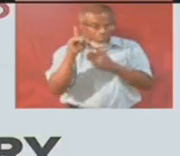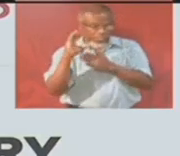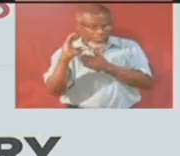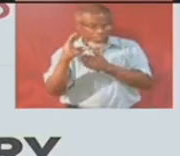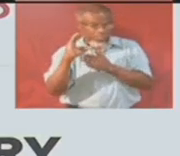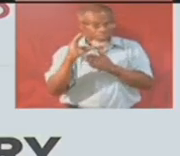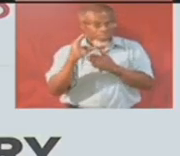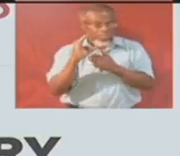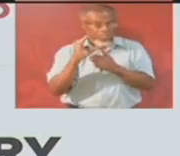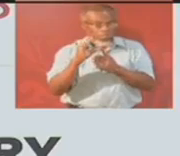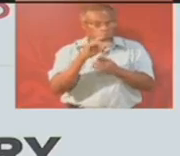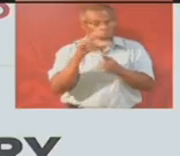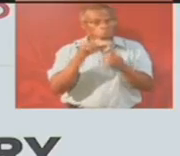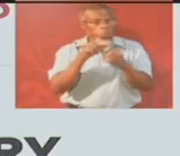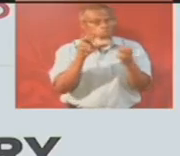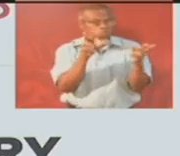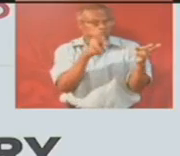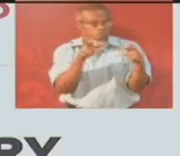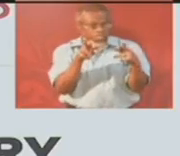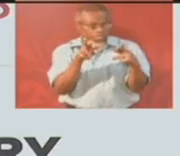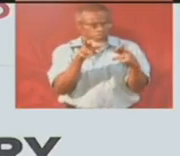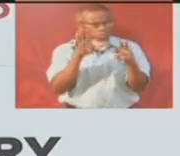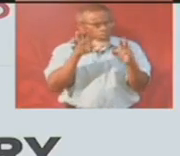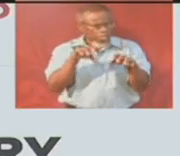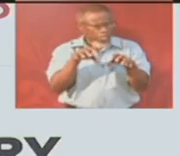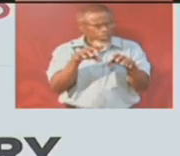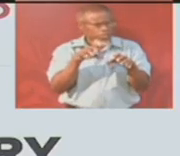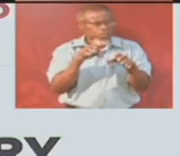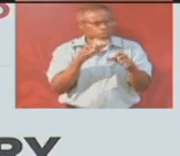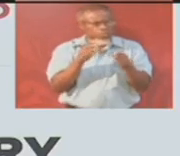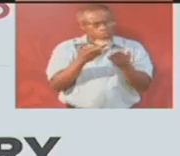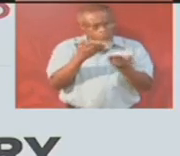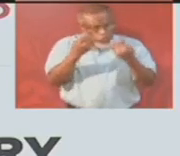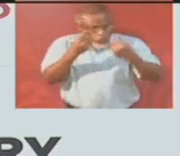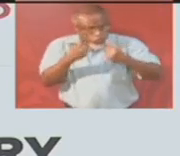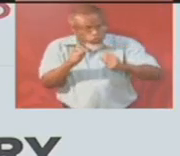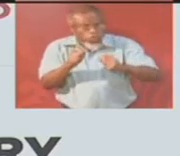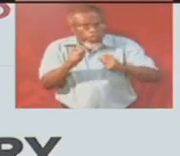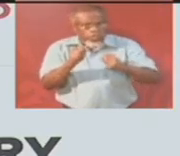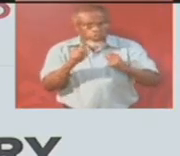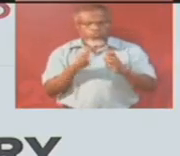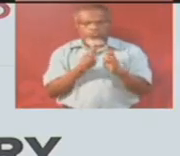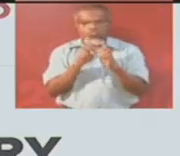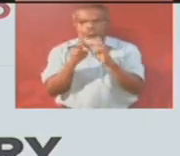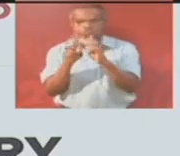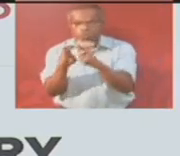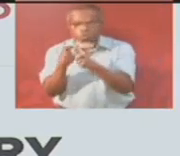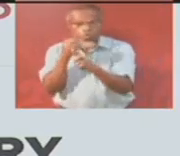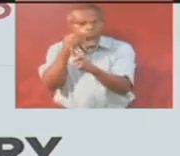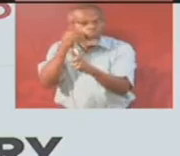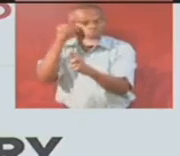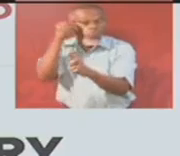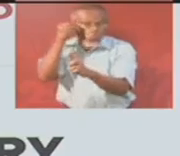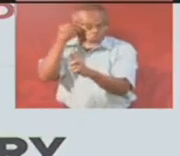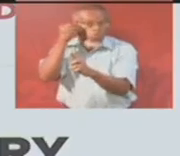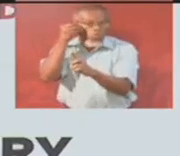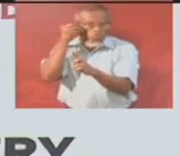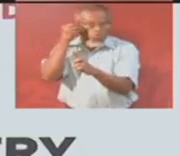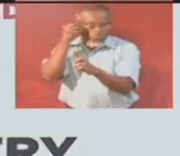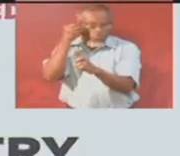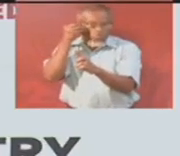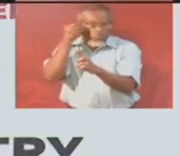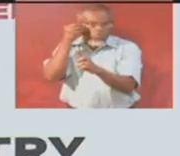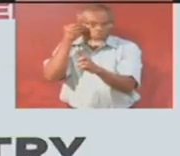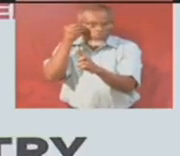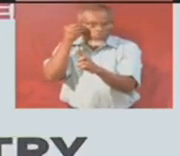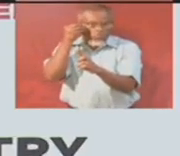time comes, we will try as much as humanly possible to go to these people instead of having them come to